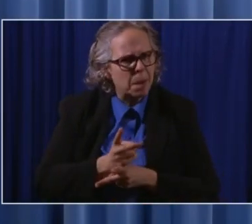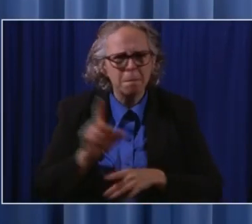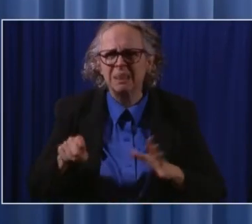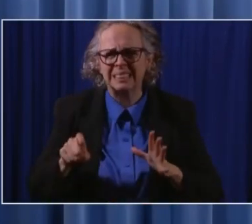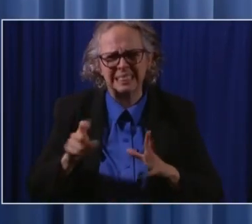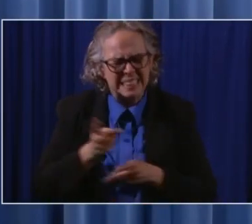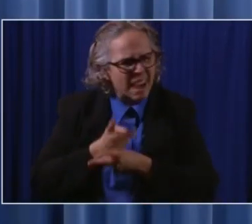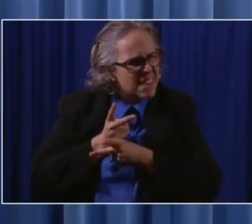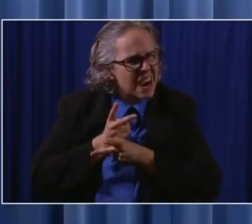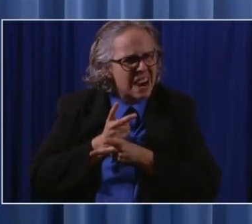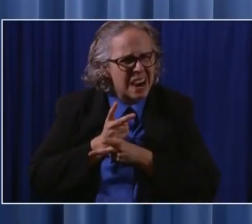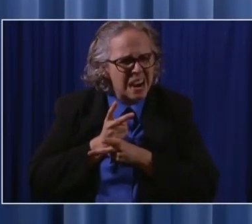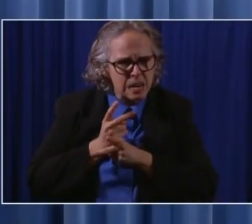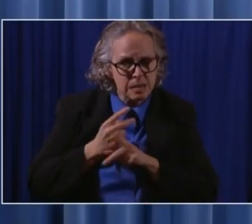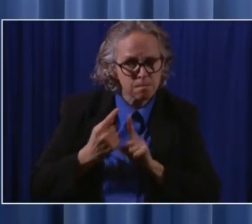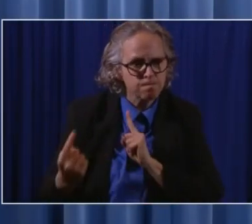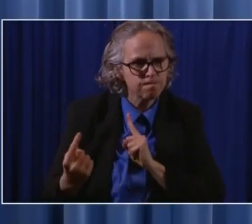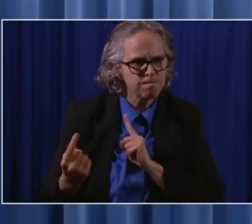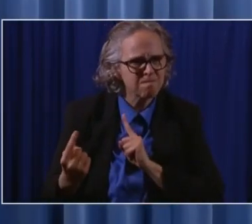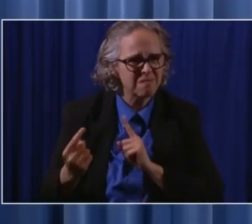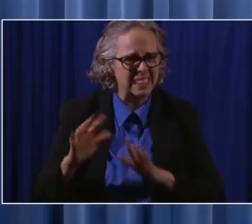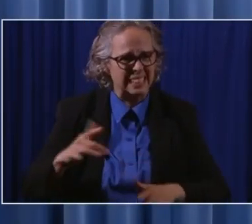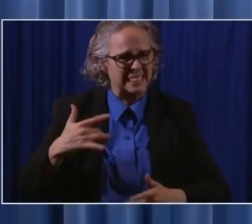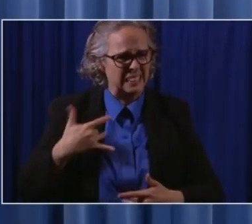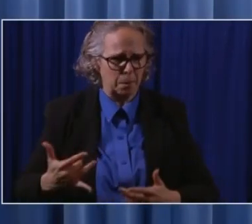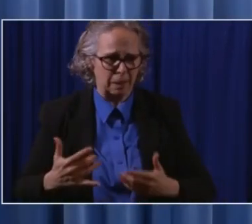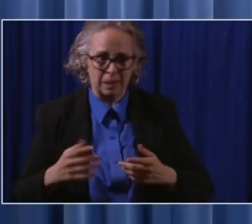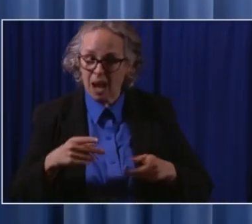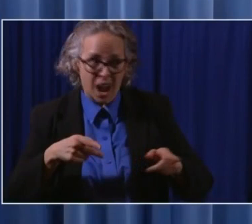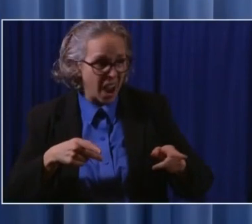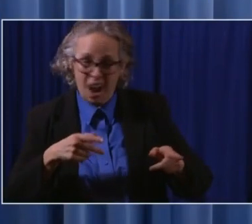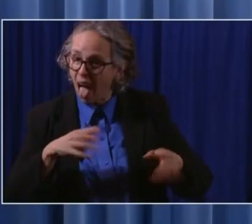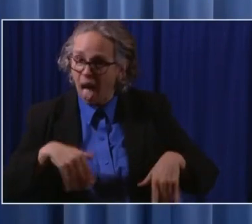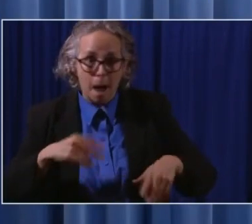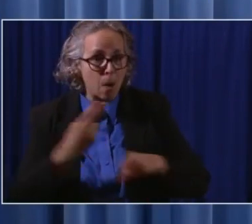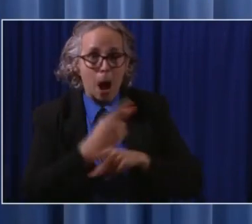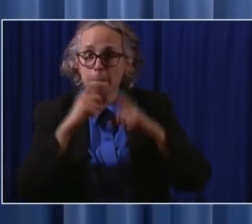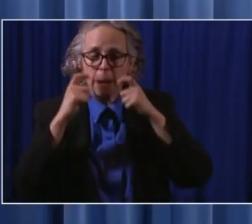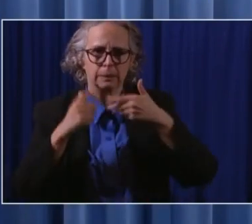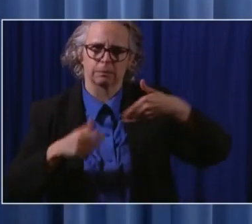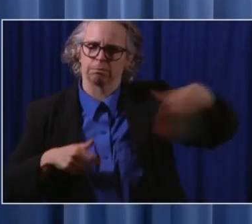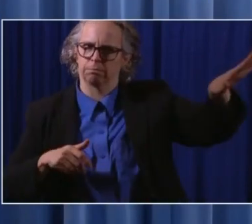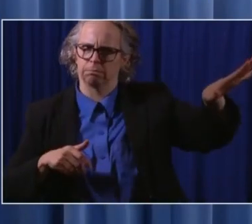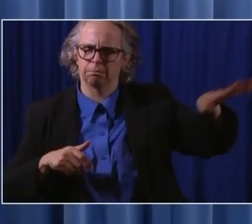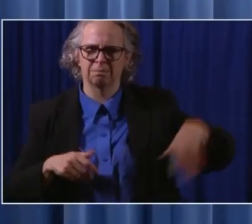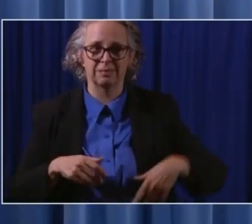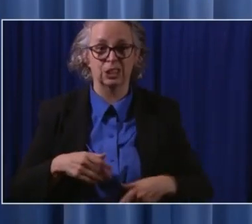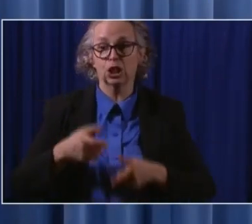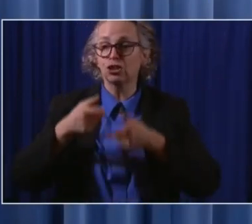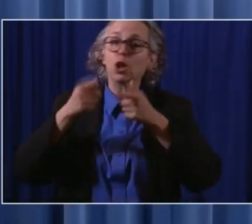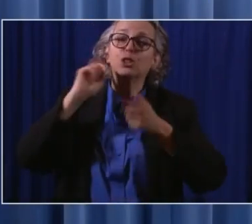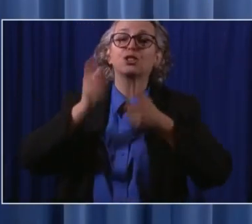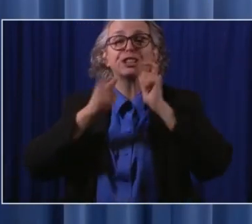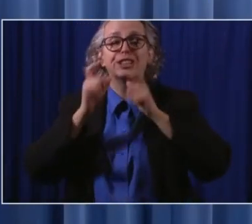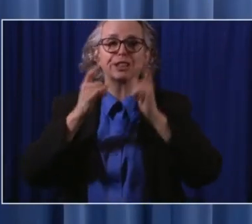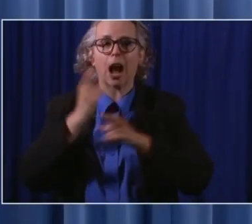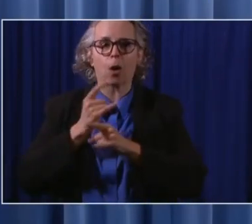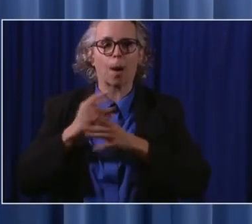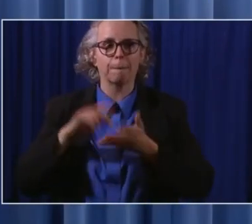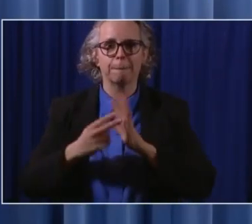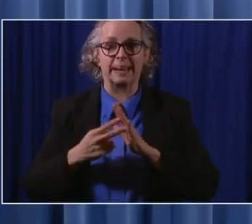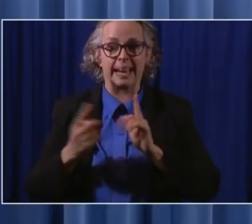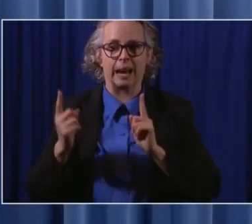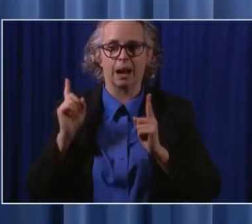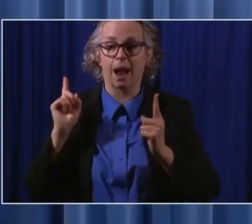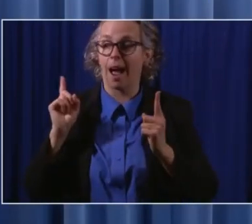is inconsistent, and as we all know, drinking alcohol can lead to less social distancing.